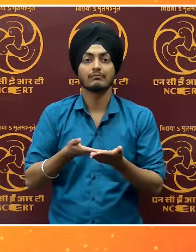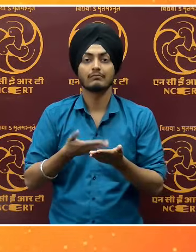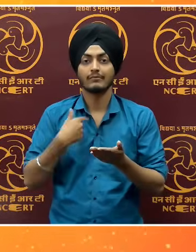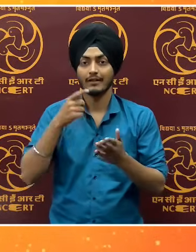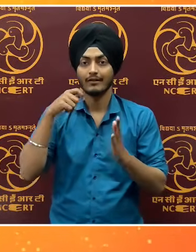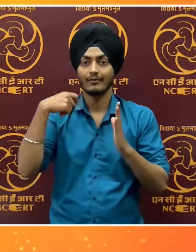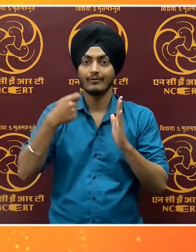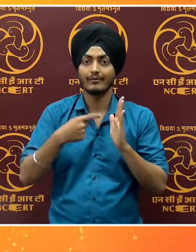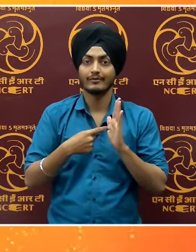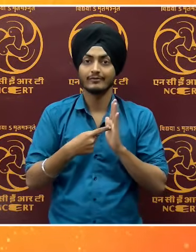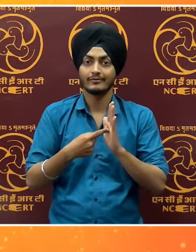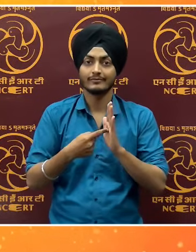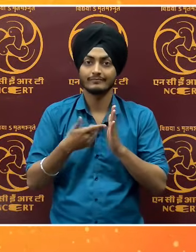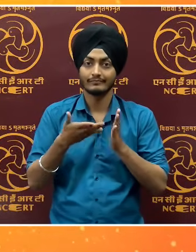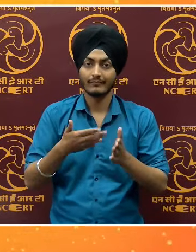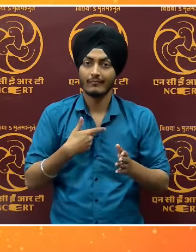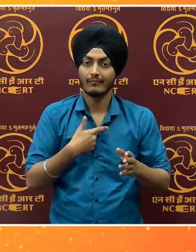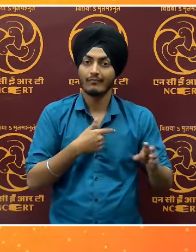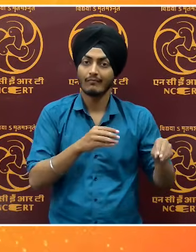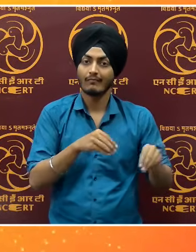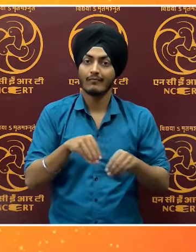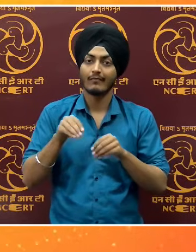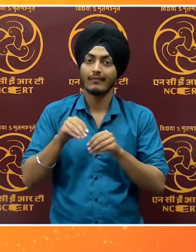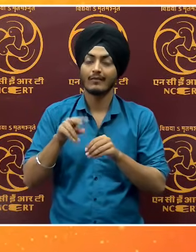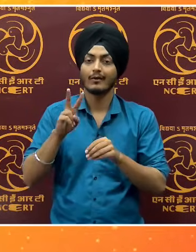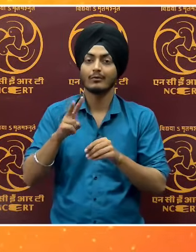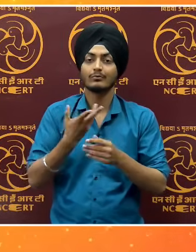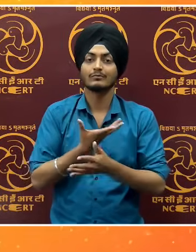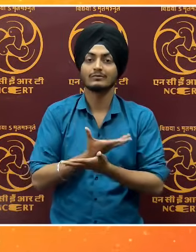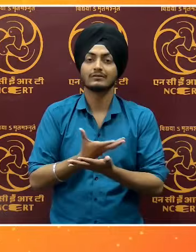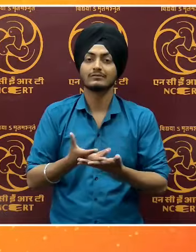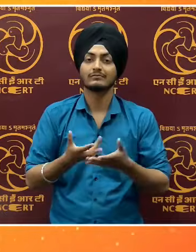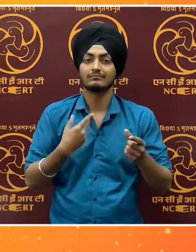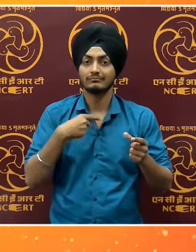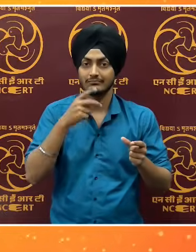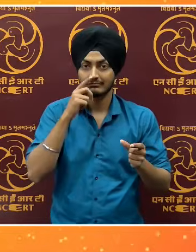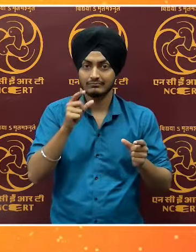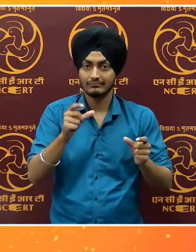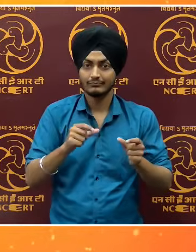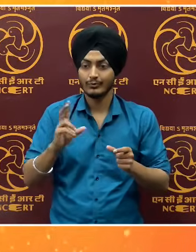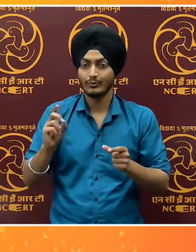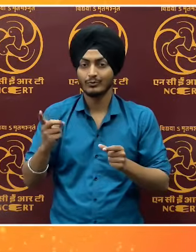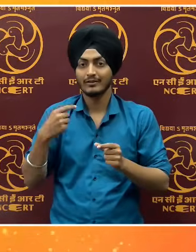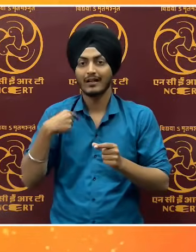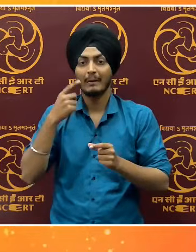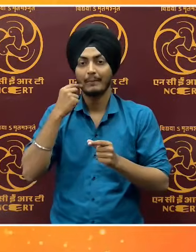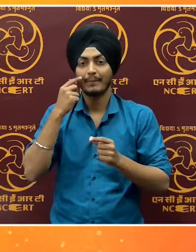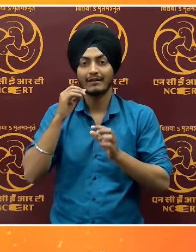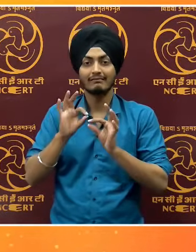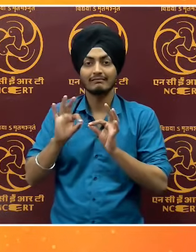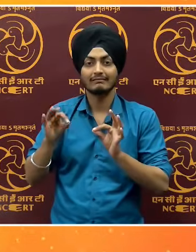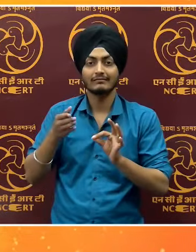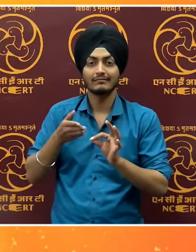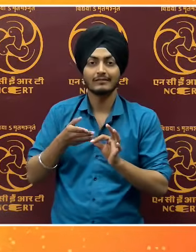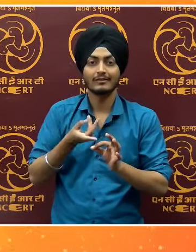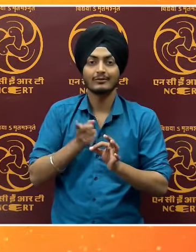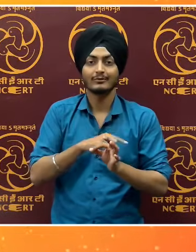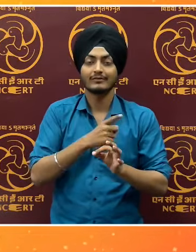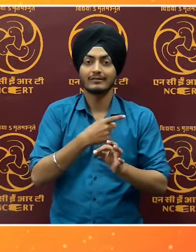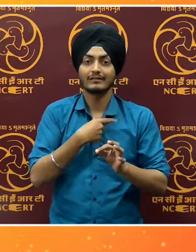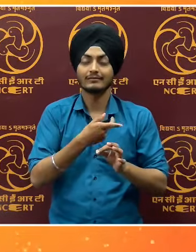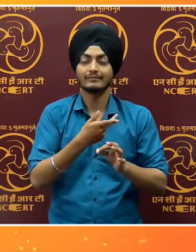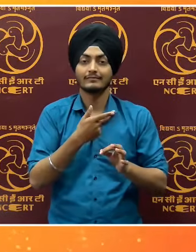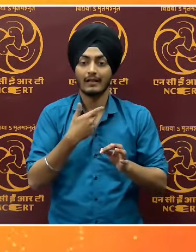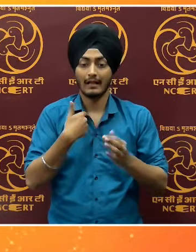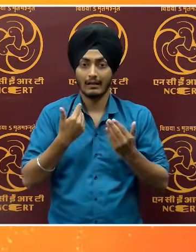animation. Here I am taking two material, one is iron and another one is copper. When iron is connected with